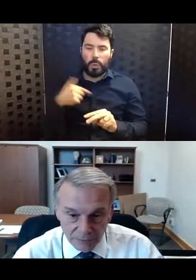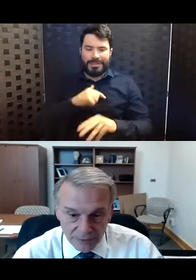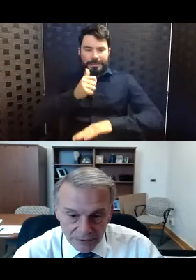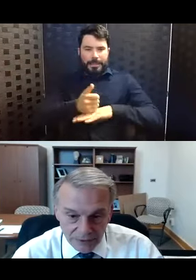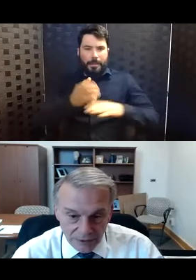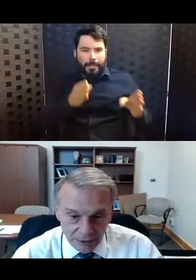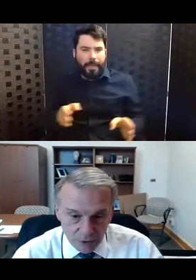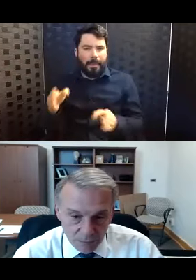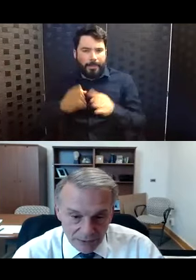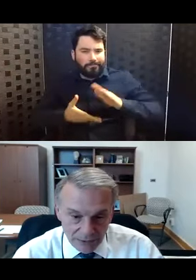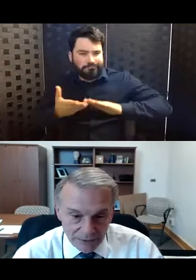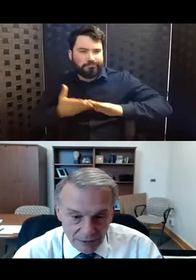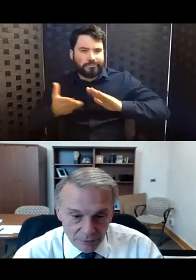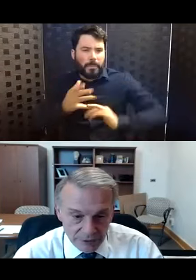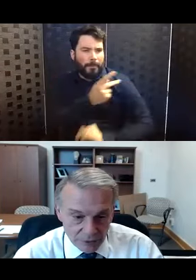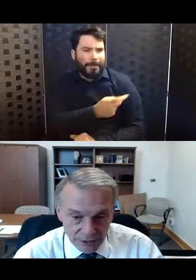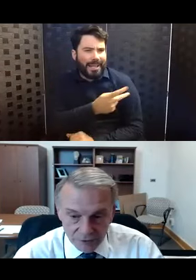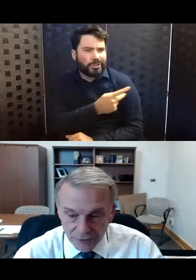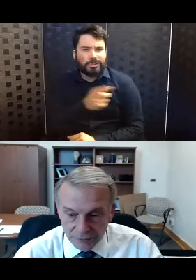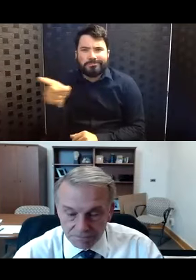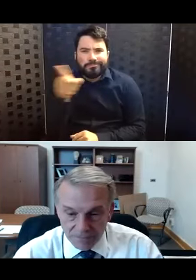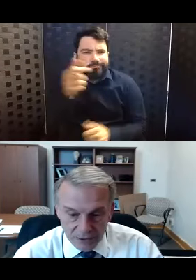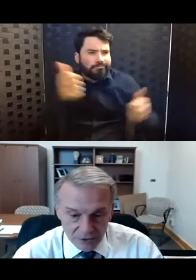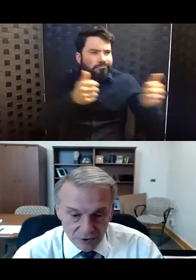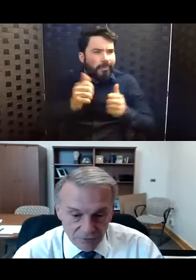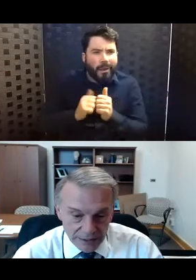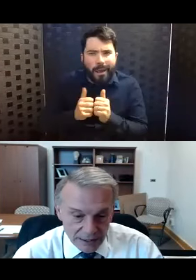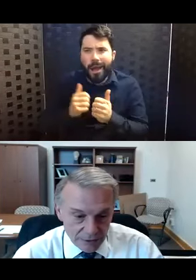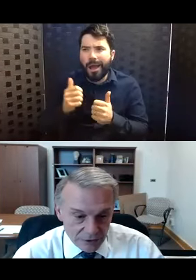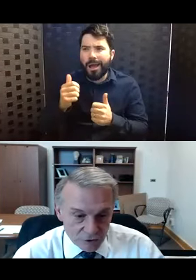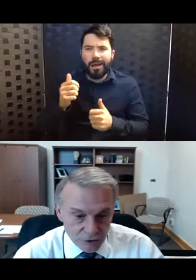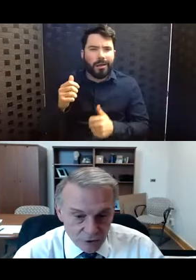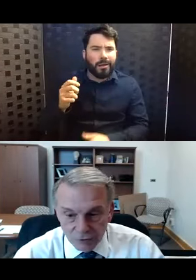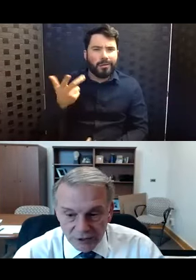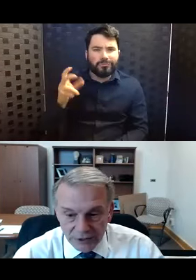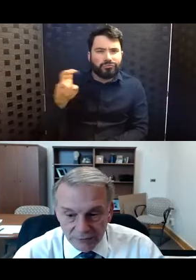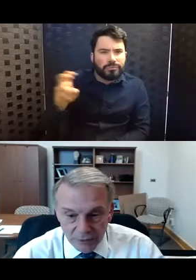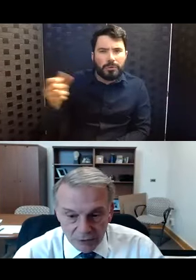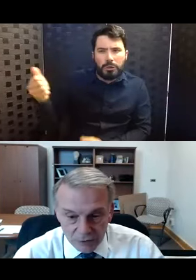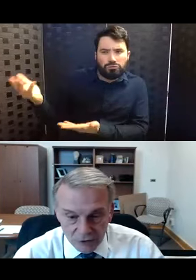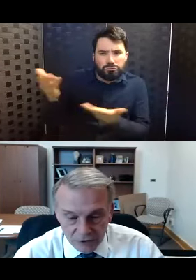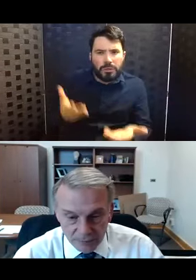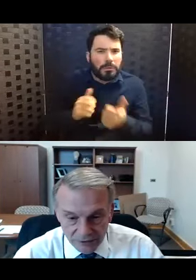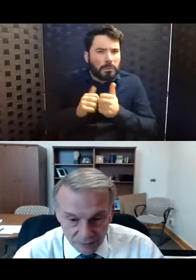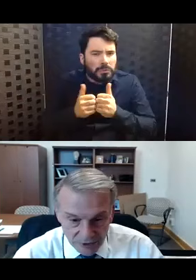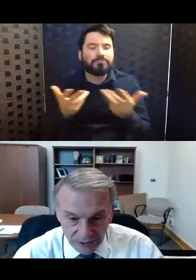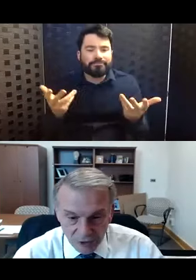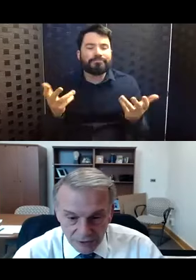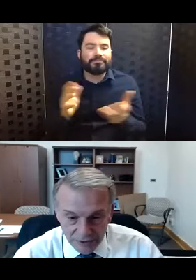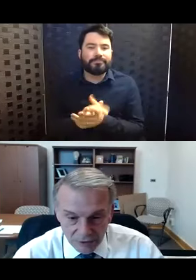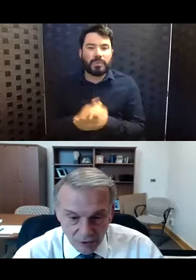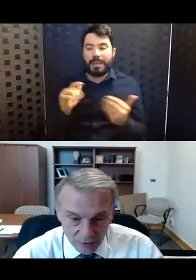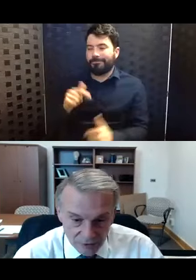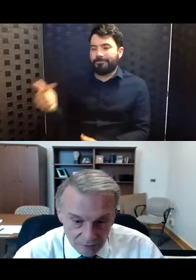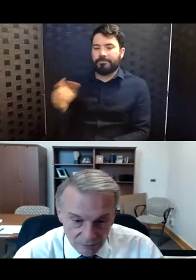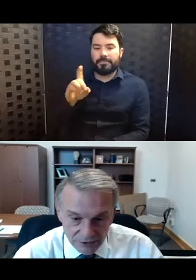coming from and how they're being transferred. So finally, I'm going to turn it over to David Miller, who's going to spend some time